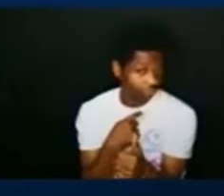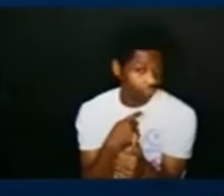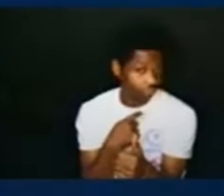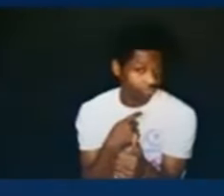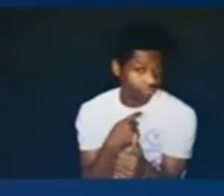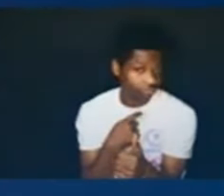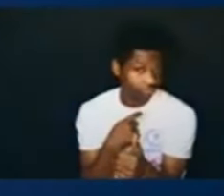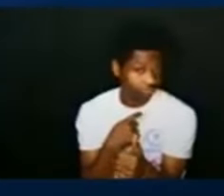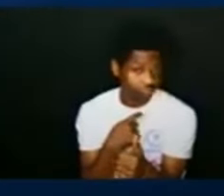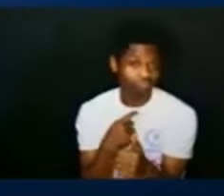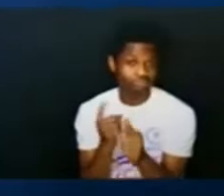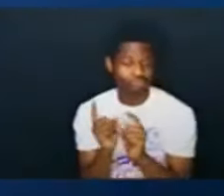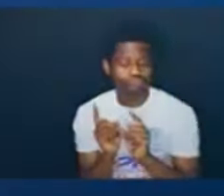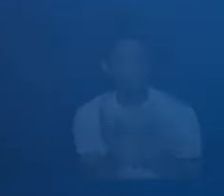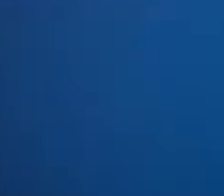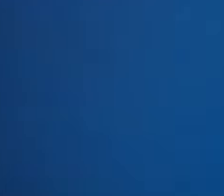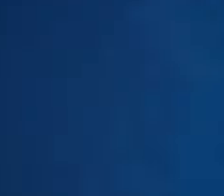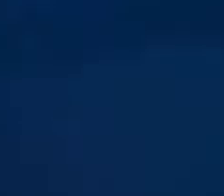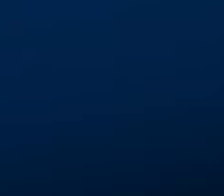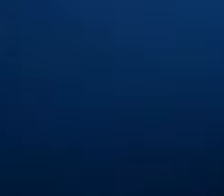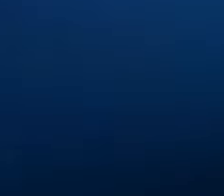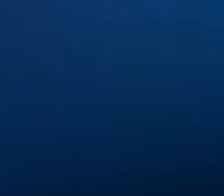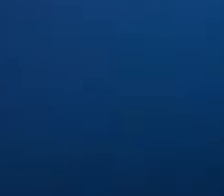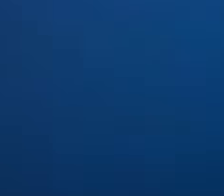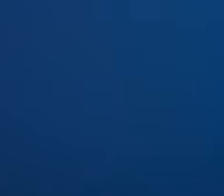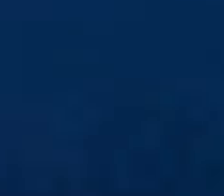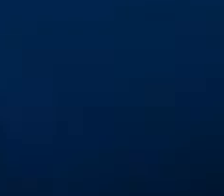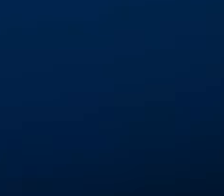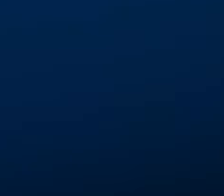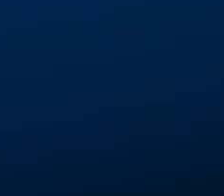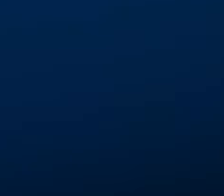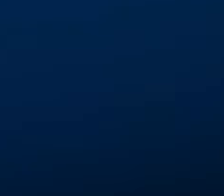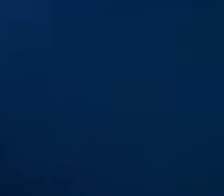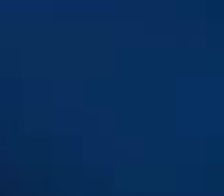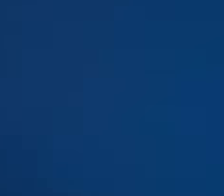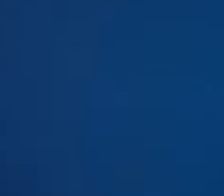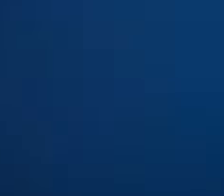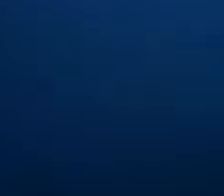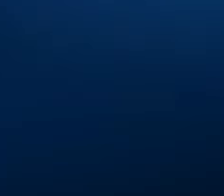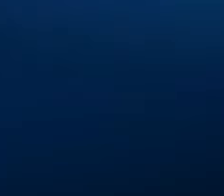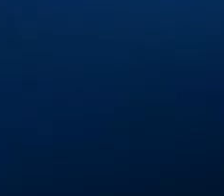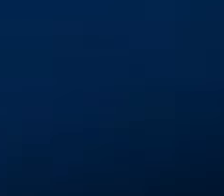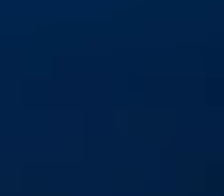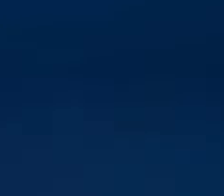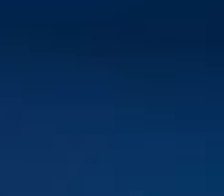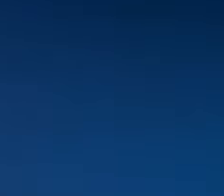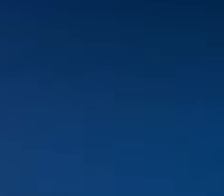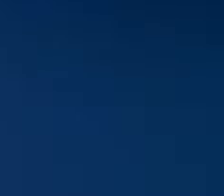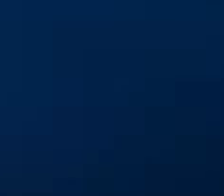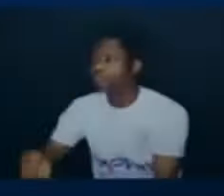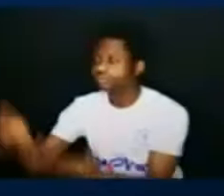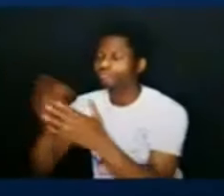or sister and then come and offer your gift. So we are saying that when you